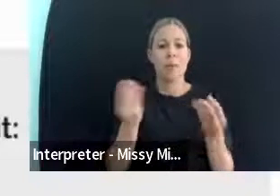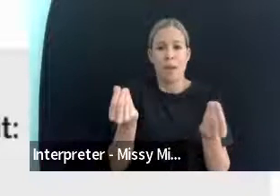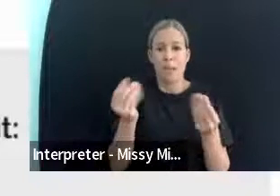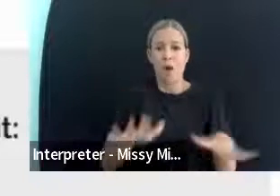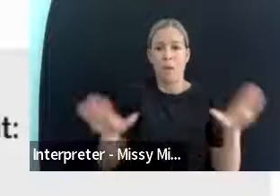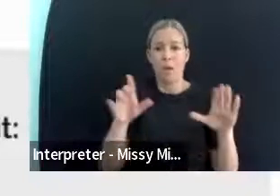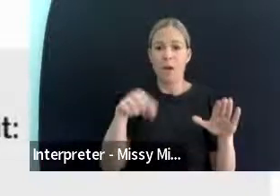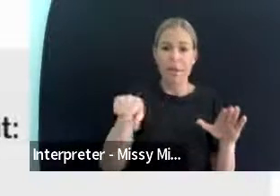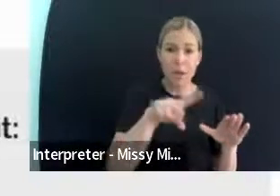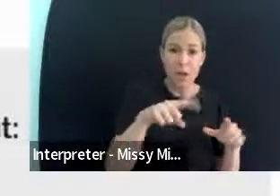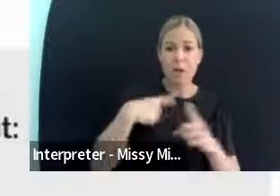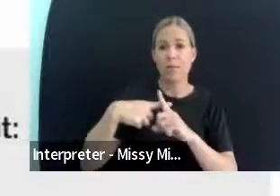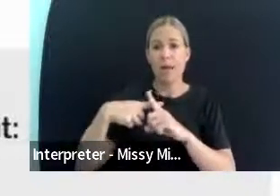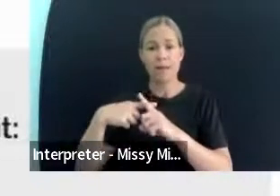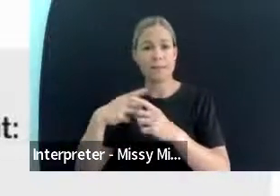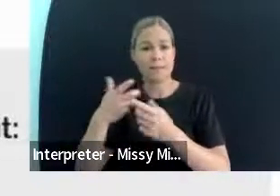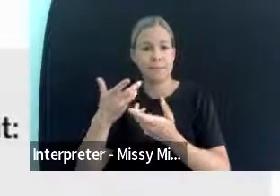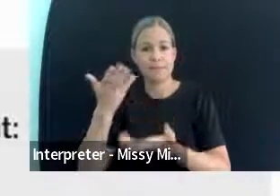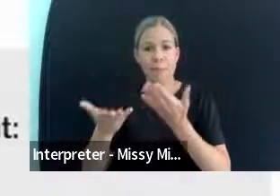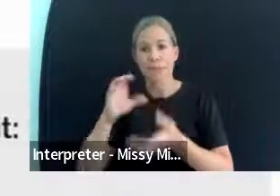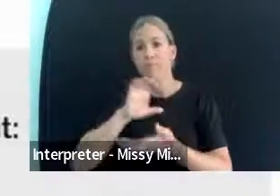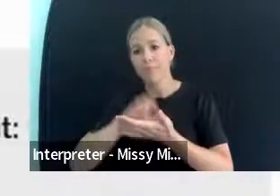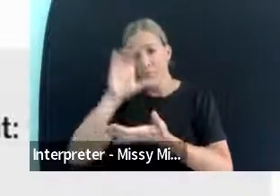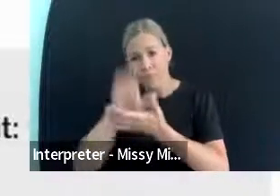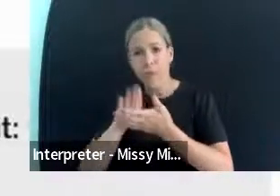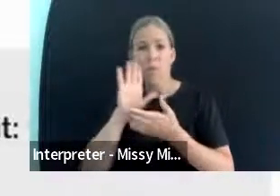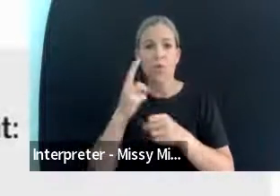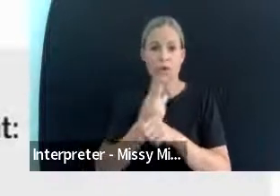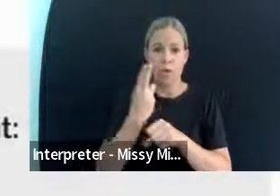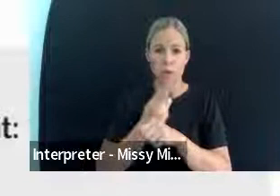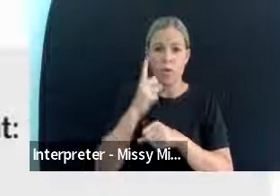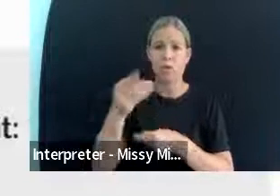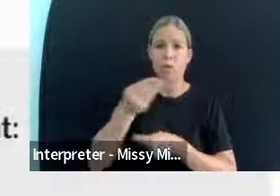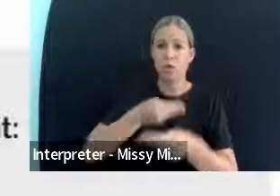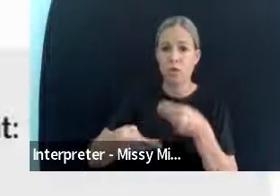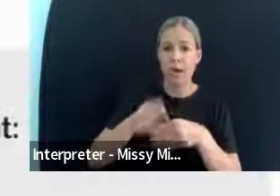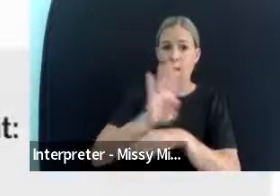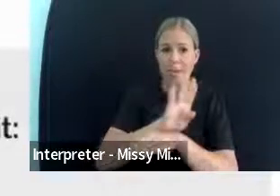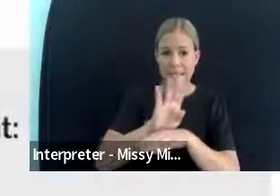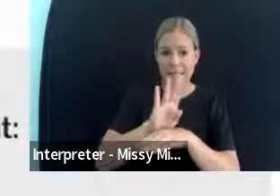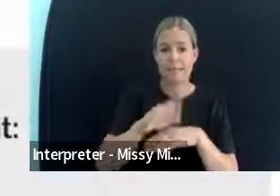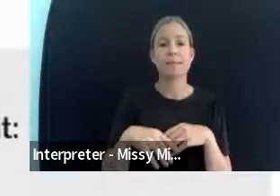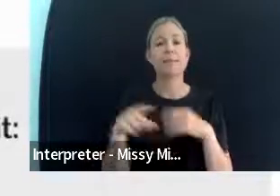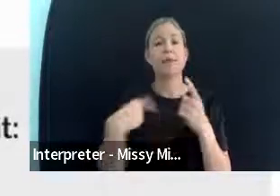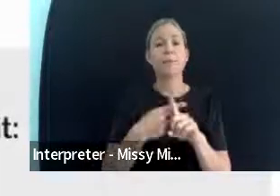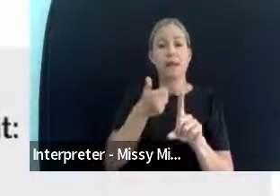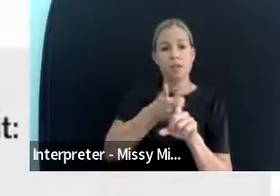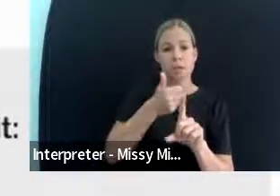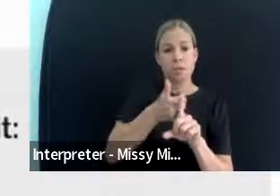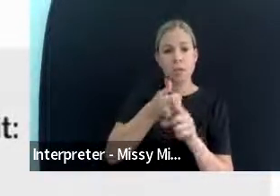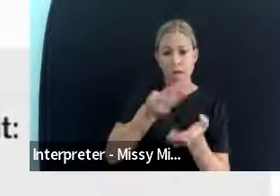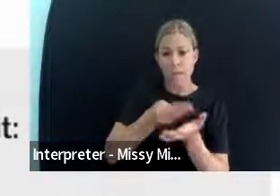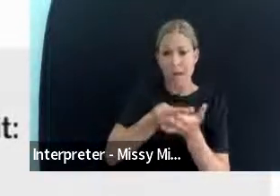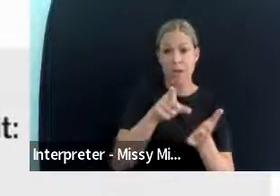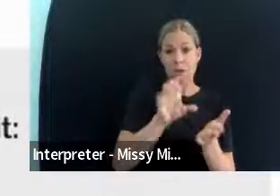job, and money you set aside under a plan to achieve self-support, which is a Social